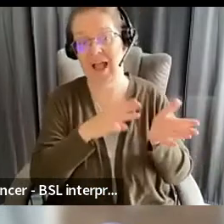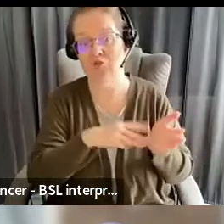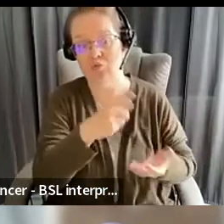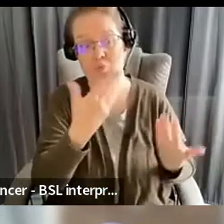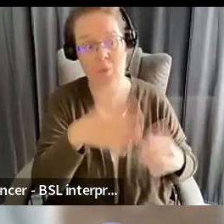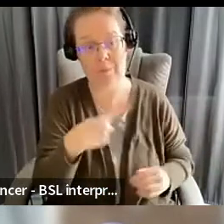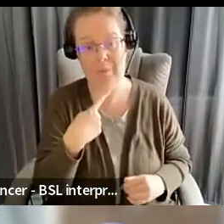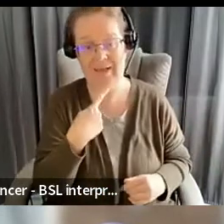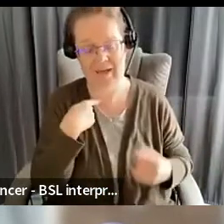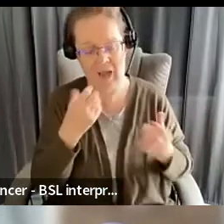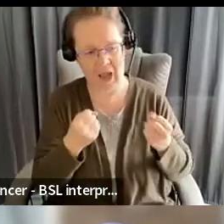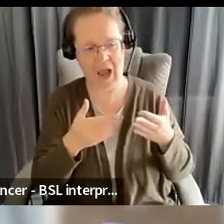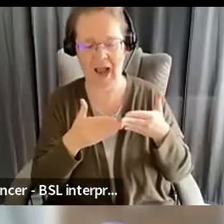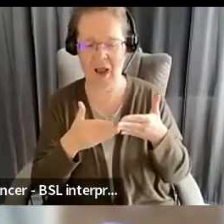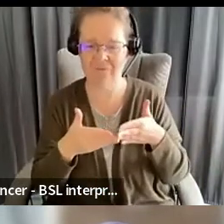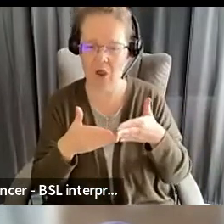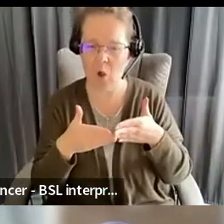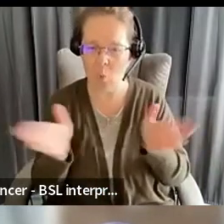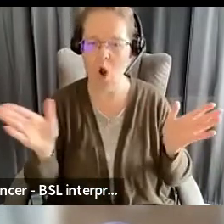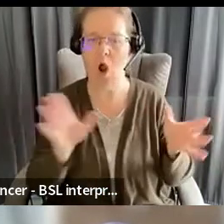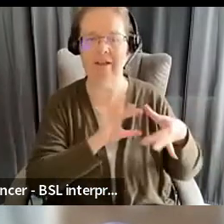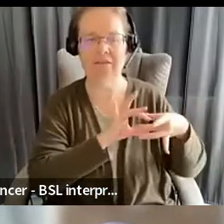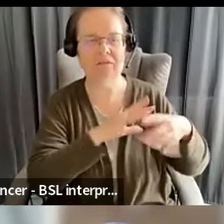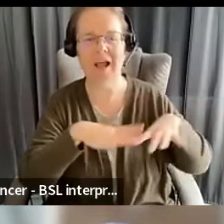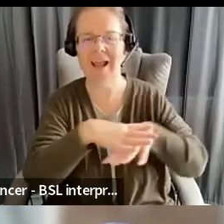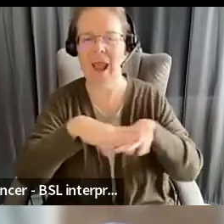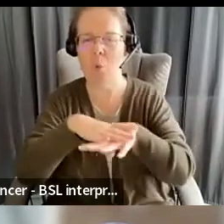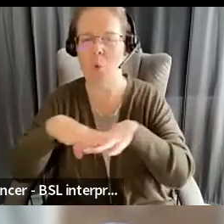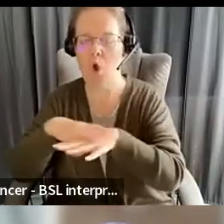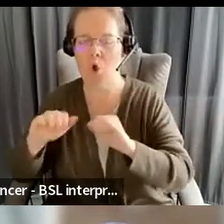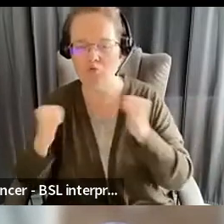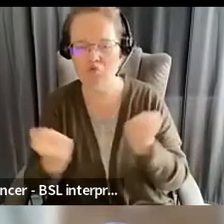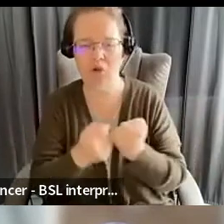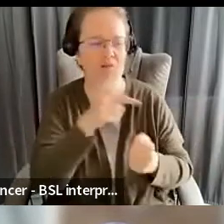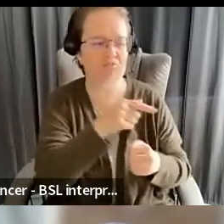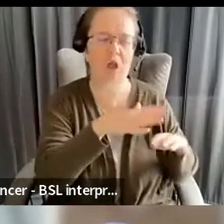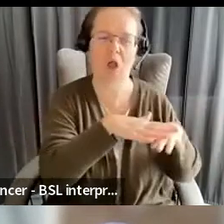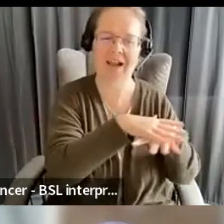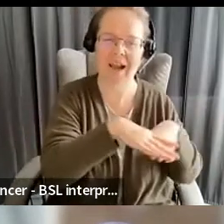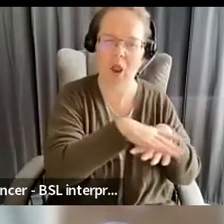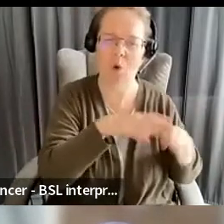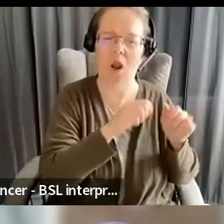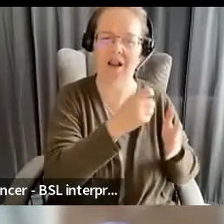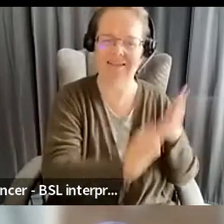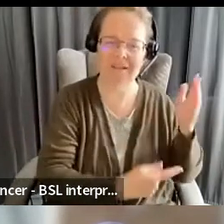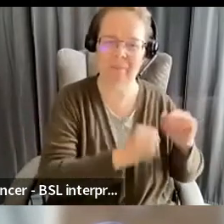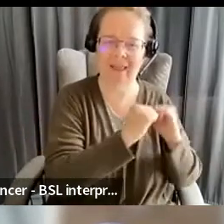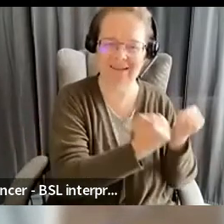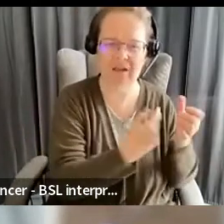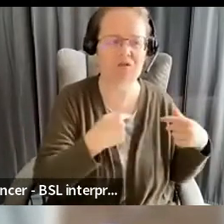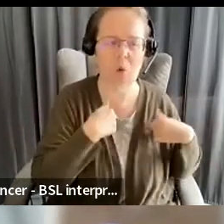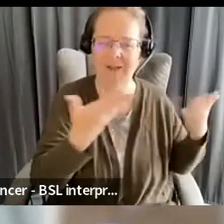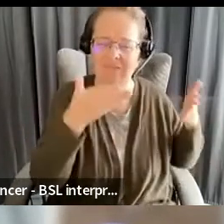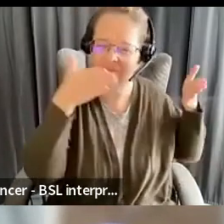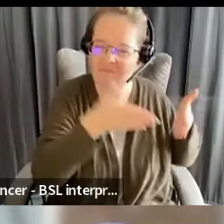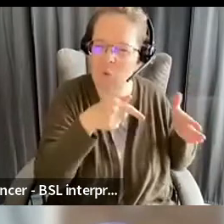a wide network group of, so Disability Network is part of that group. So we're extremely